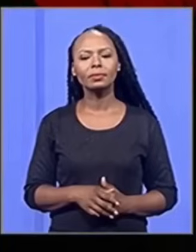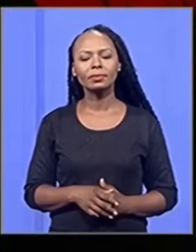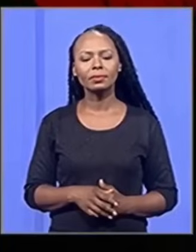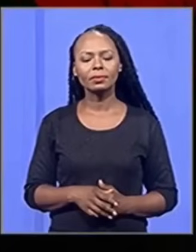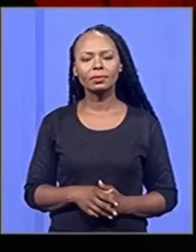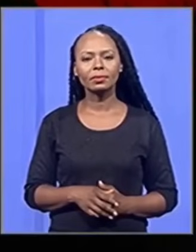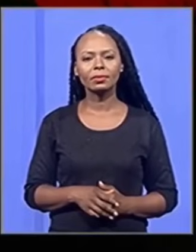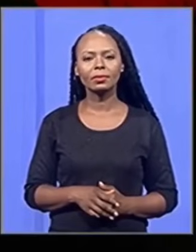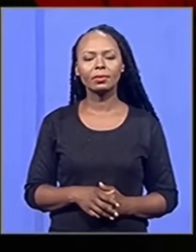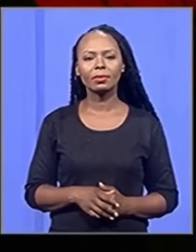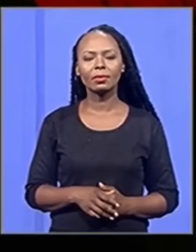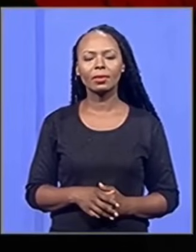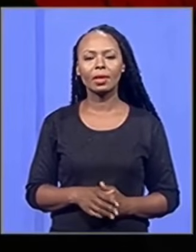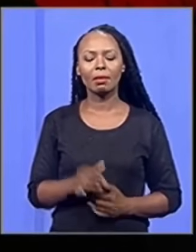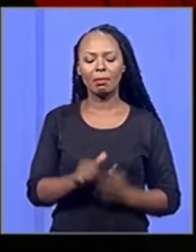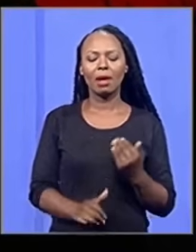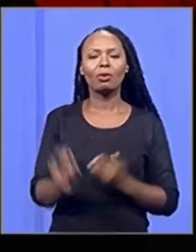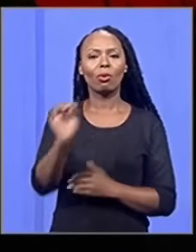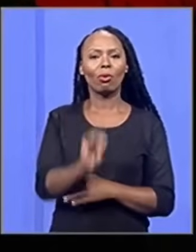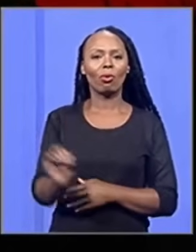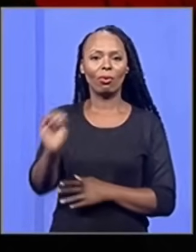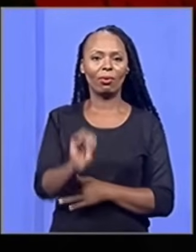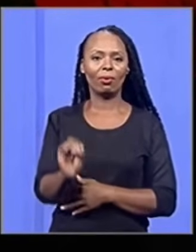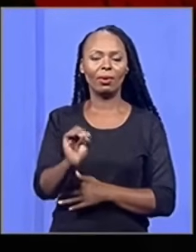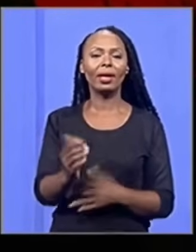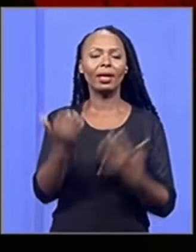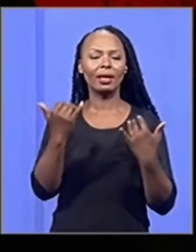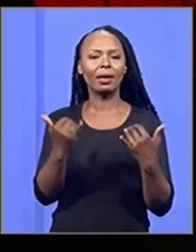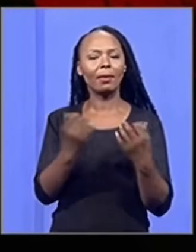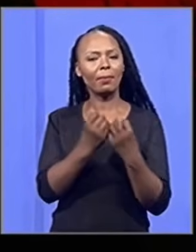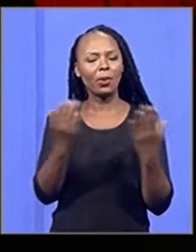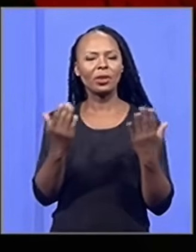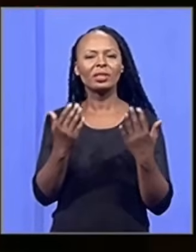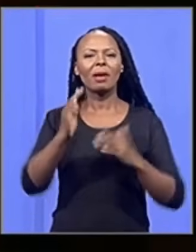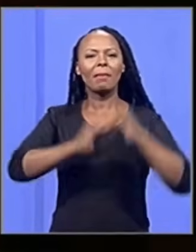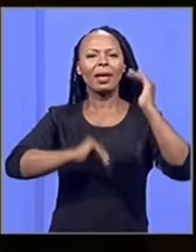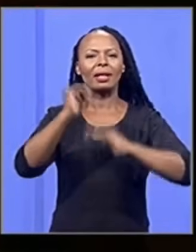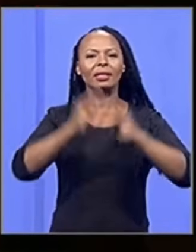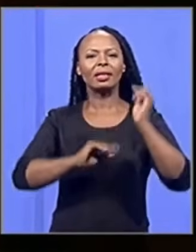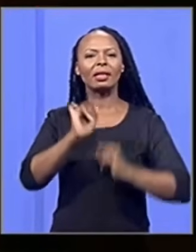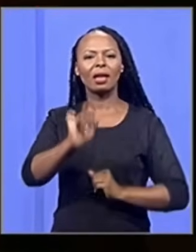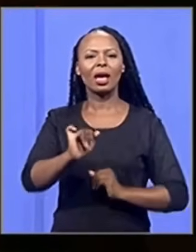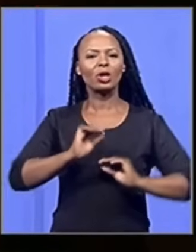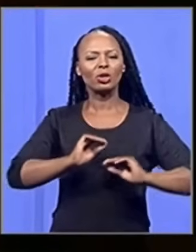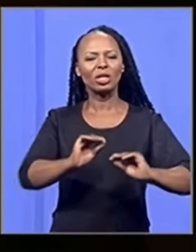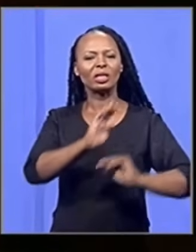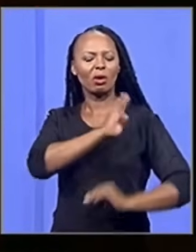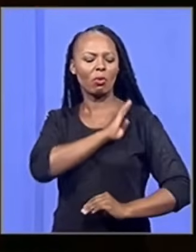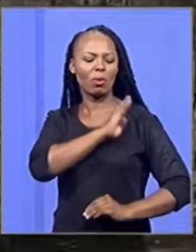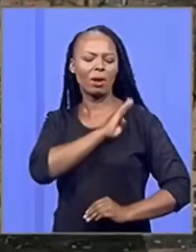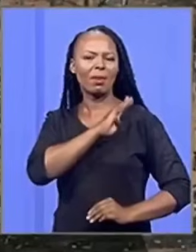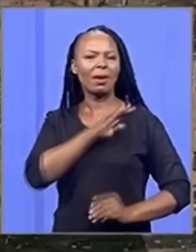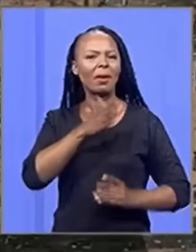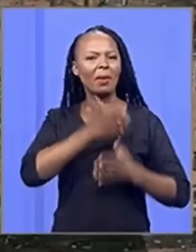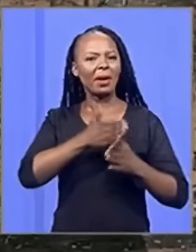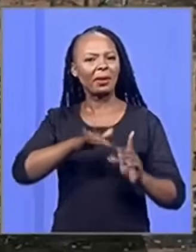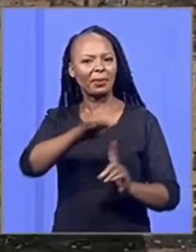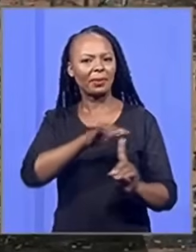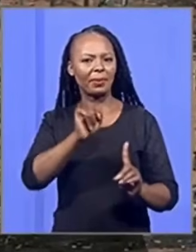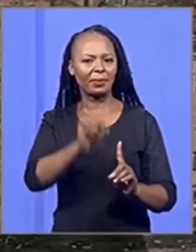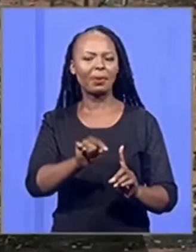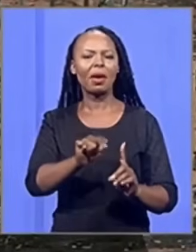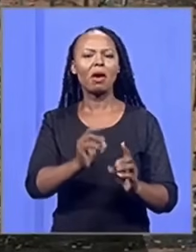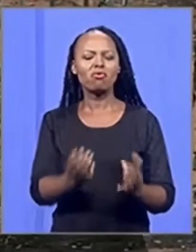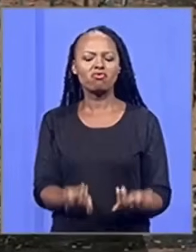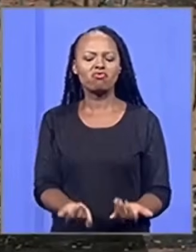Ka kgwedi ya Mphalane masisapelo a ile a wela kampo ya lebotho la sesole sa Afrika Borwa Lohatla Northern Cape moo ho